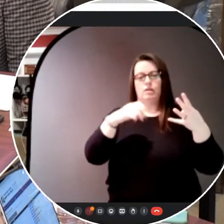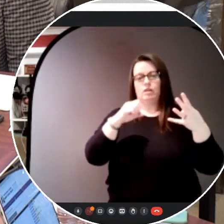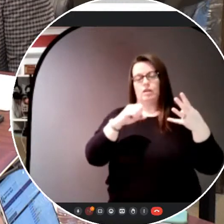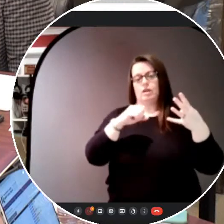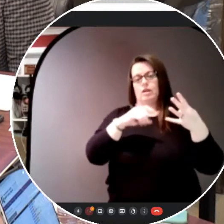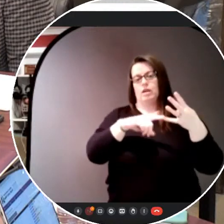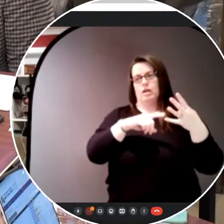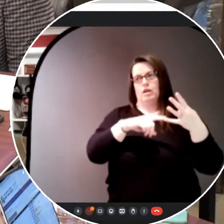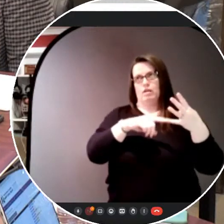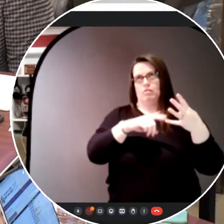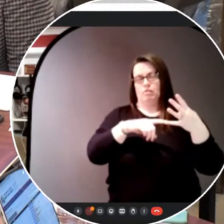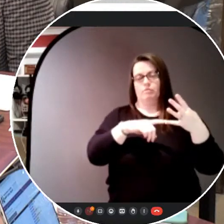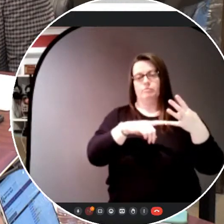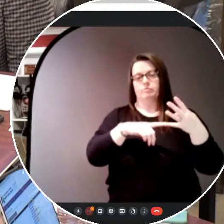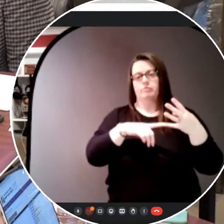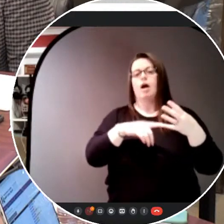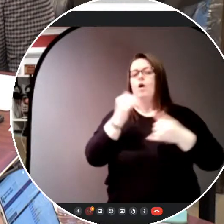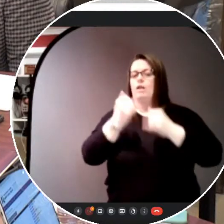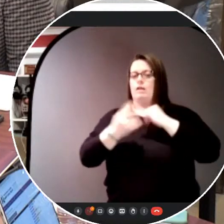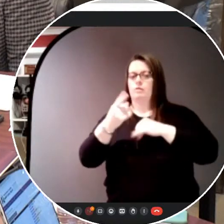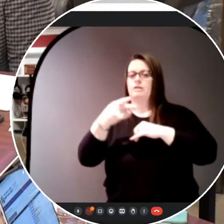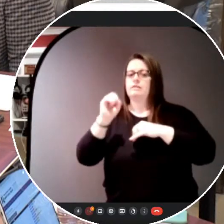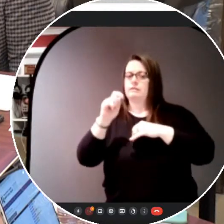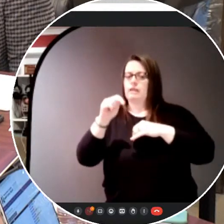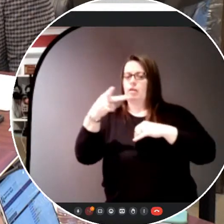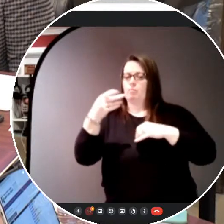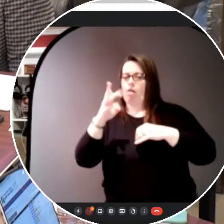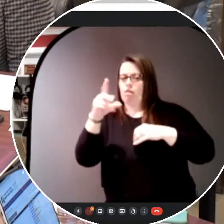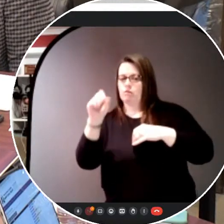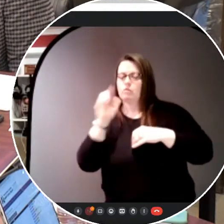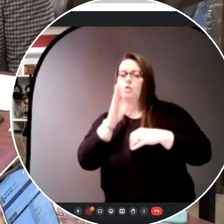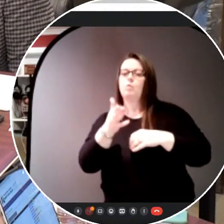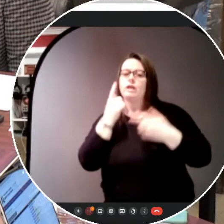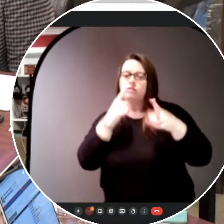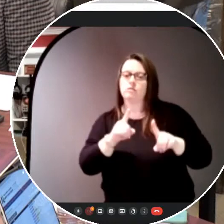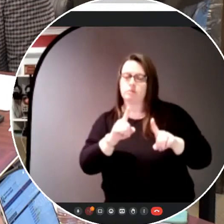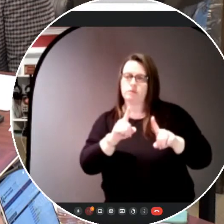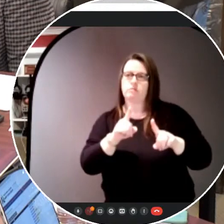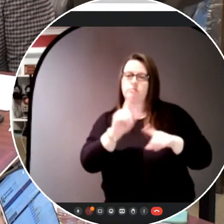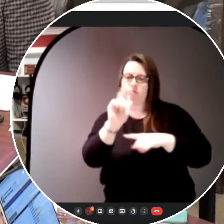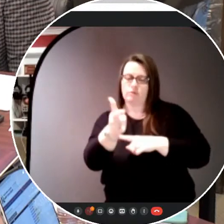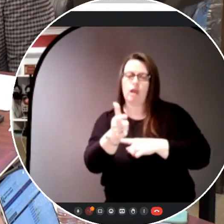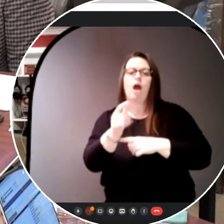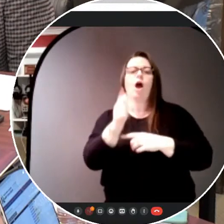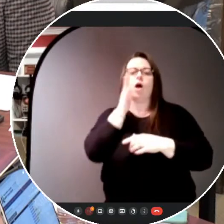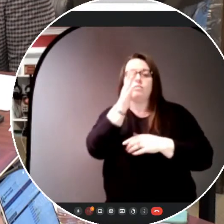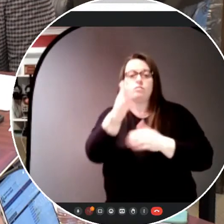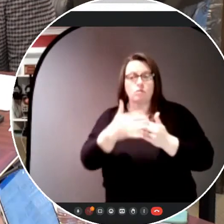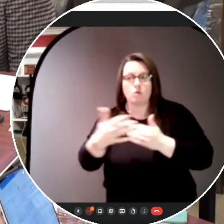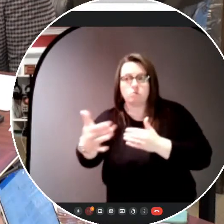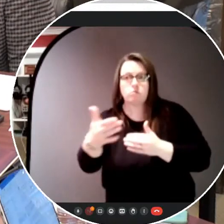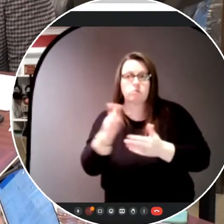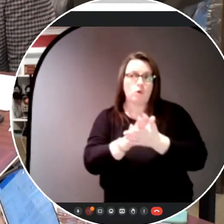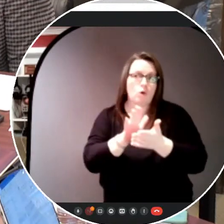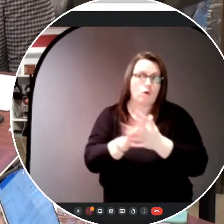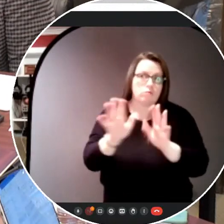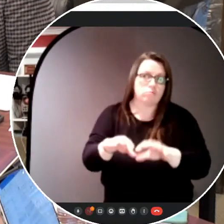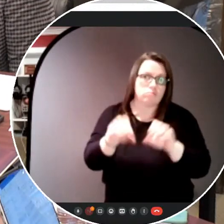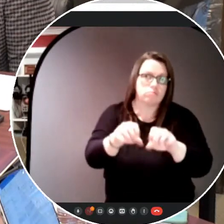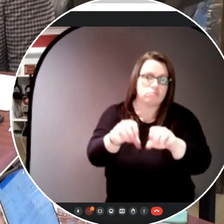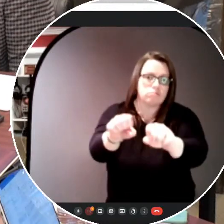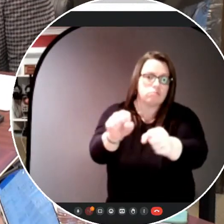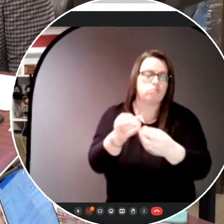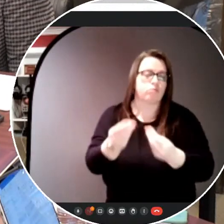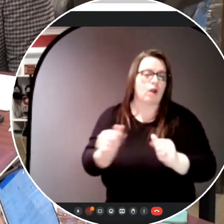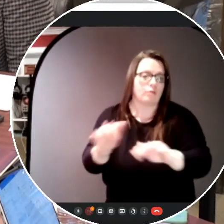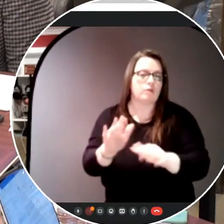district's conditions, and future schools covered by a settlement agreement within the RCEC St. John's, subject to the guiding principles above,